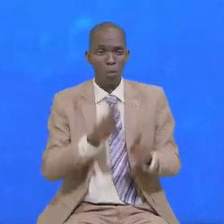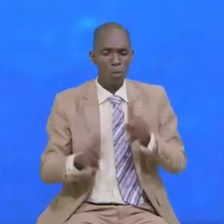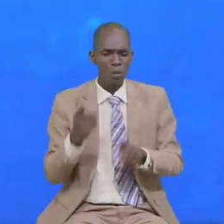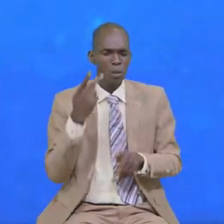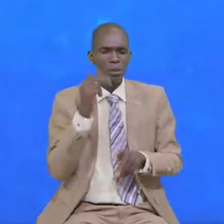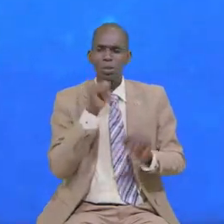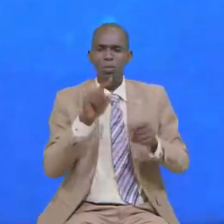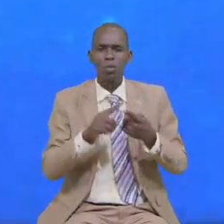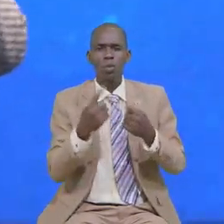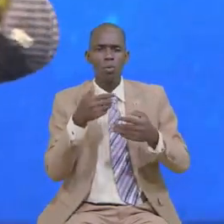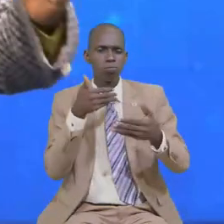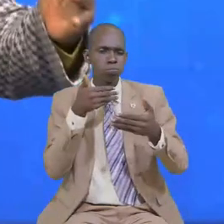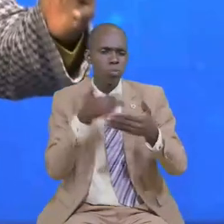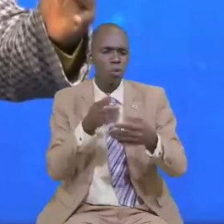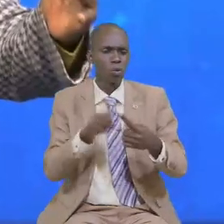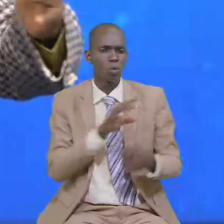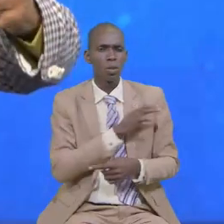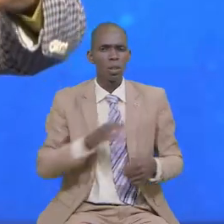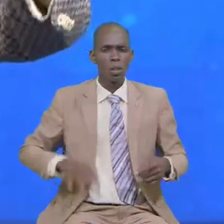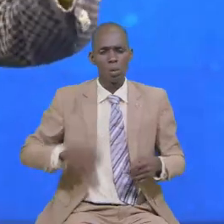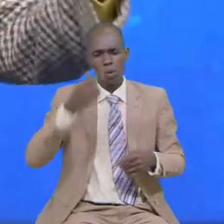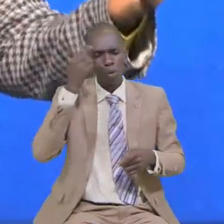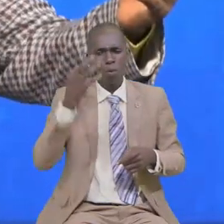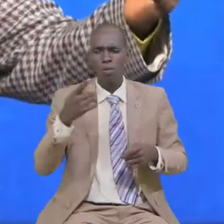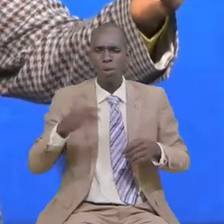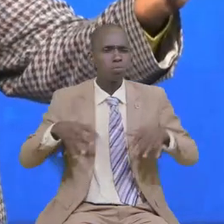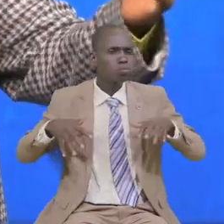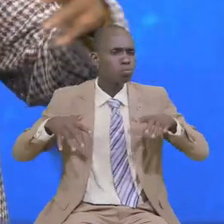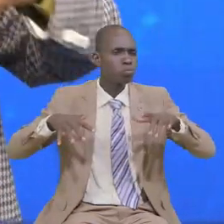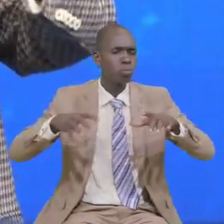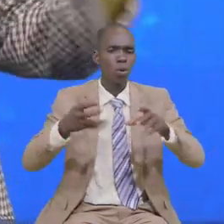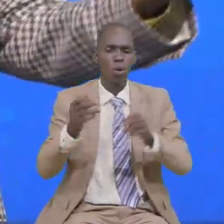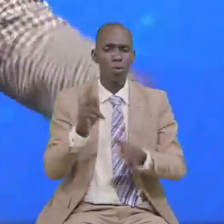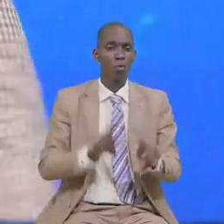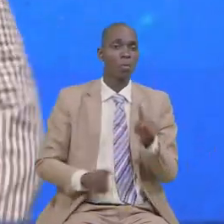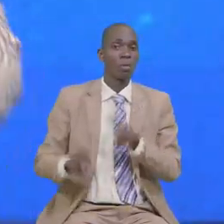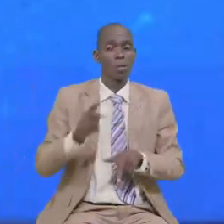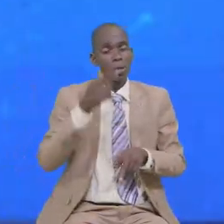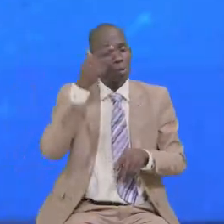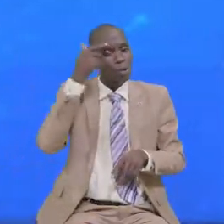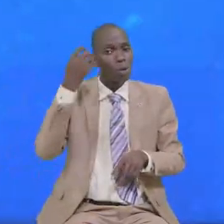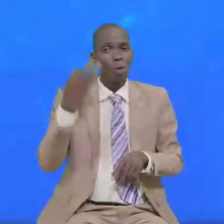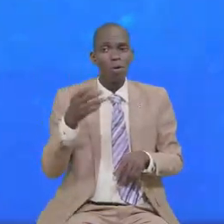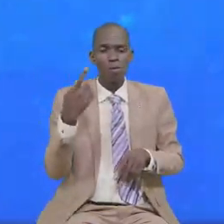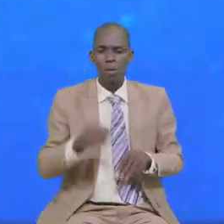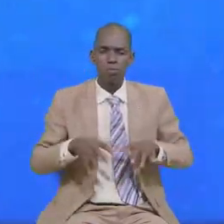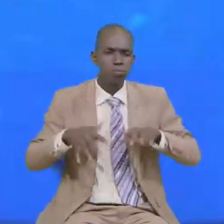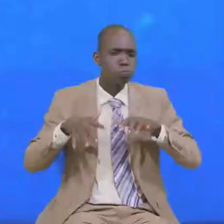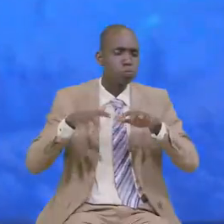unto him because of the press, because of the crowd, because of the multitude,